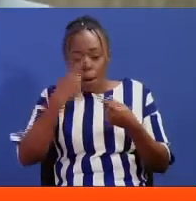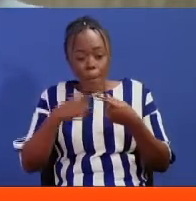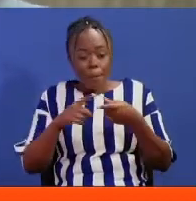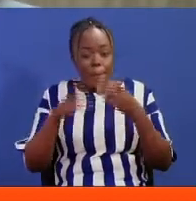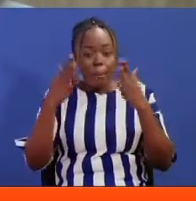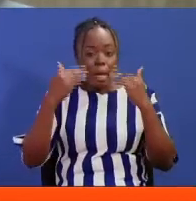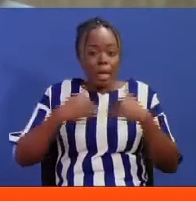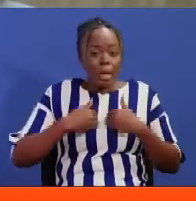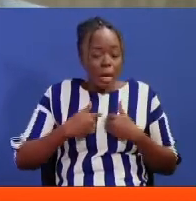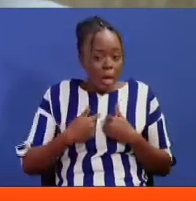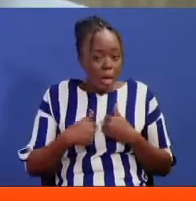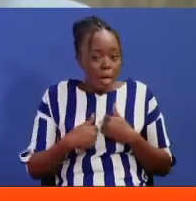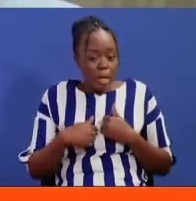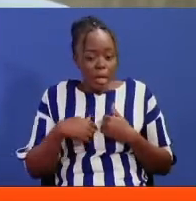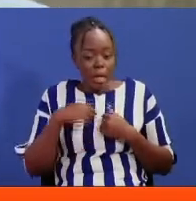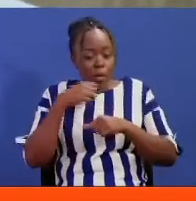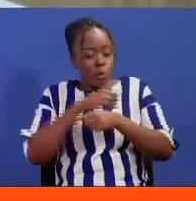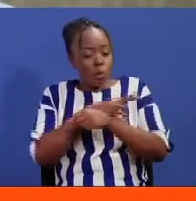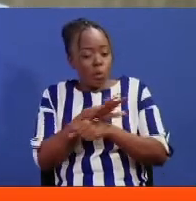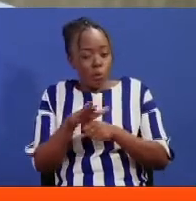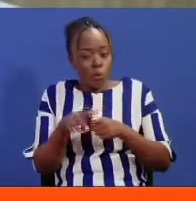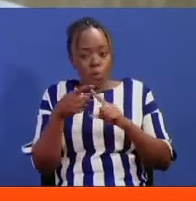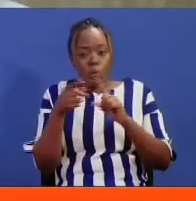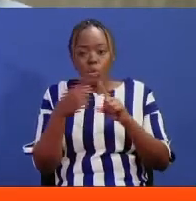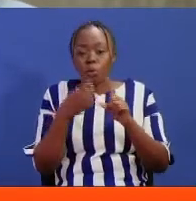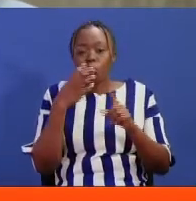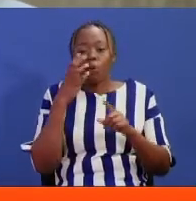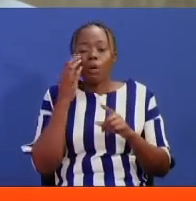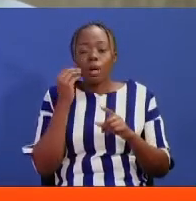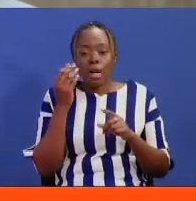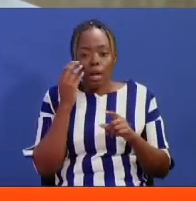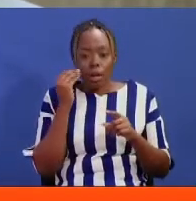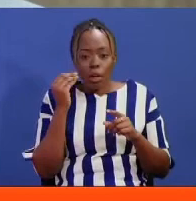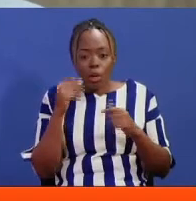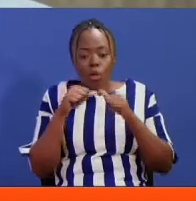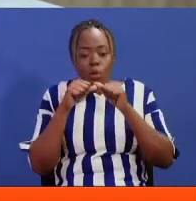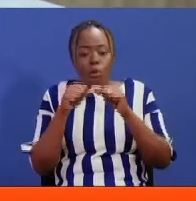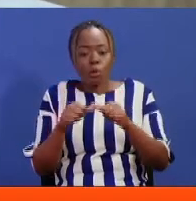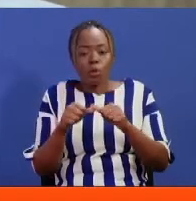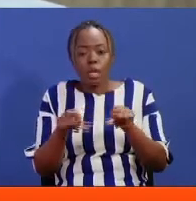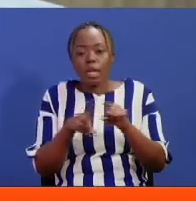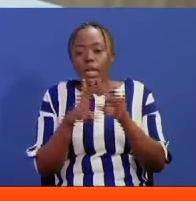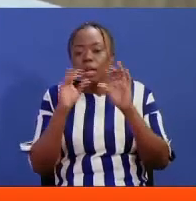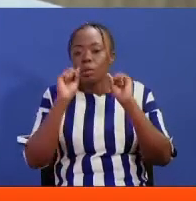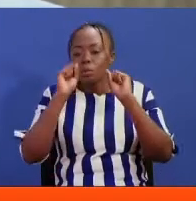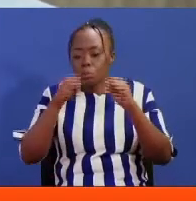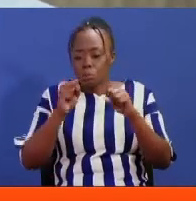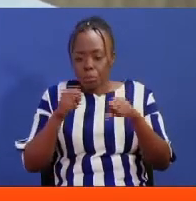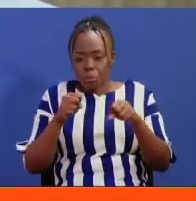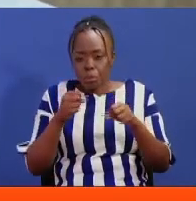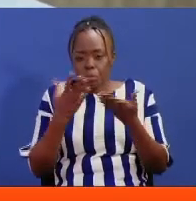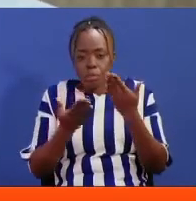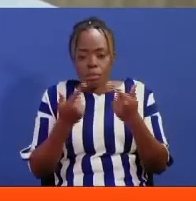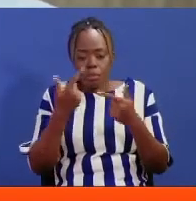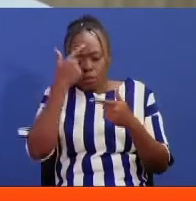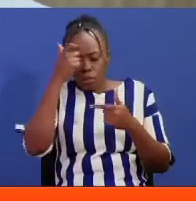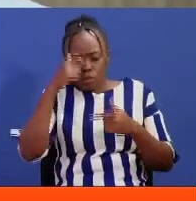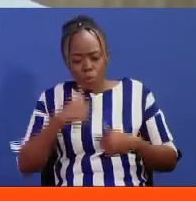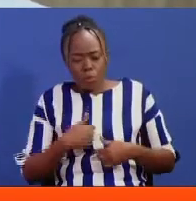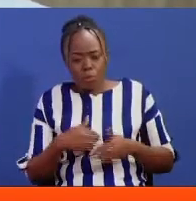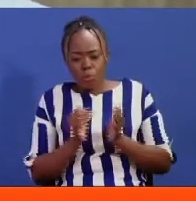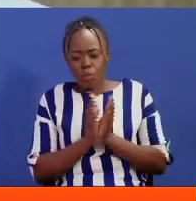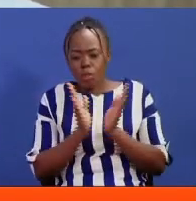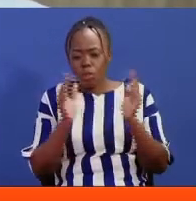got COVID. And from the experience I went through, I would rather for me, like I would be so open